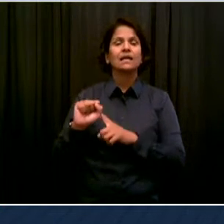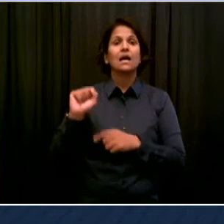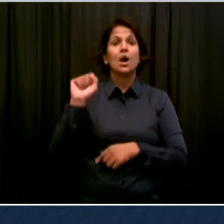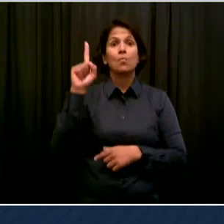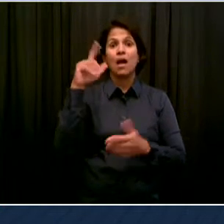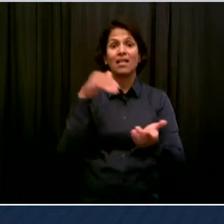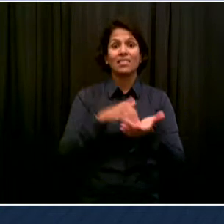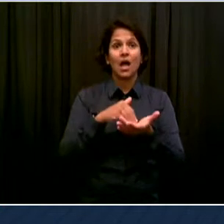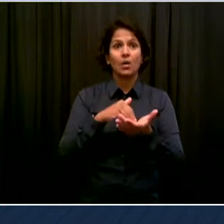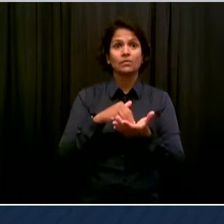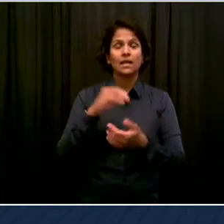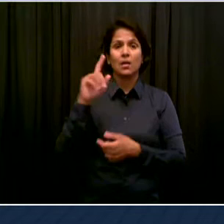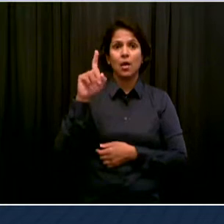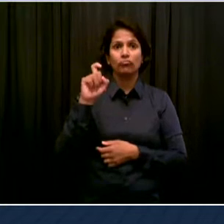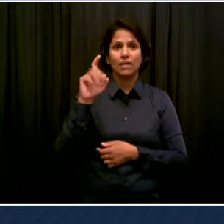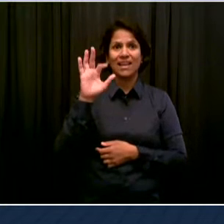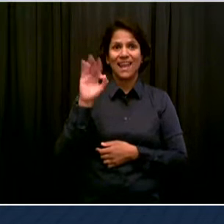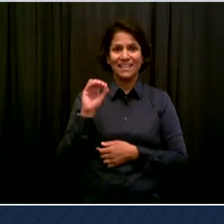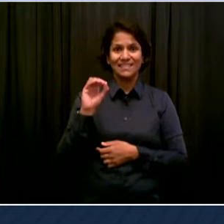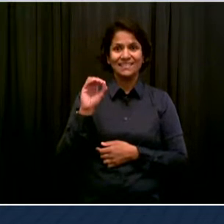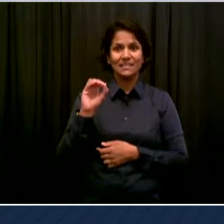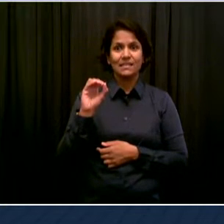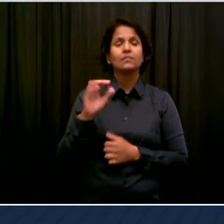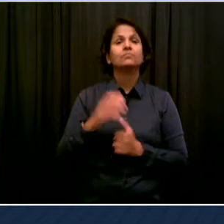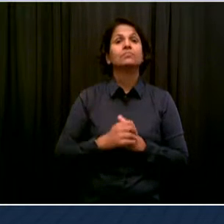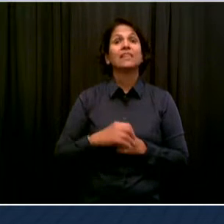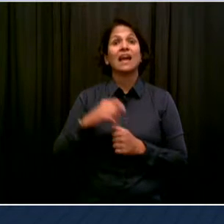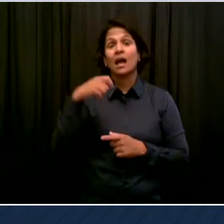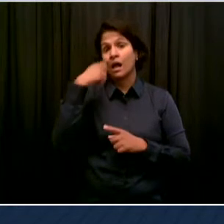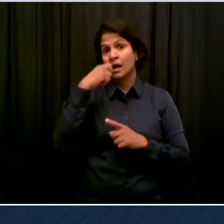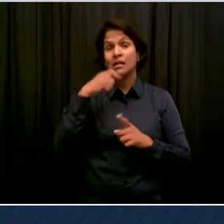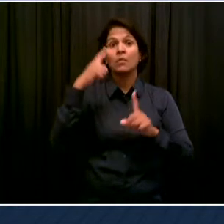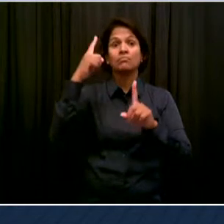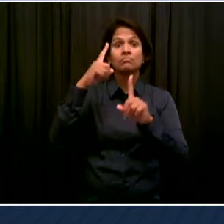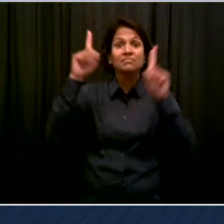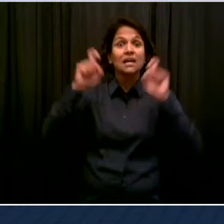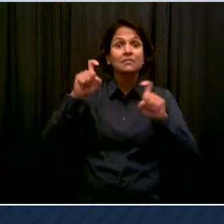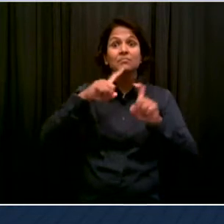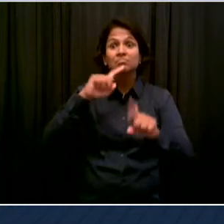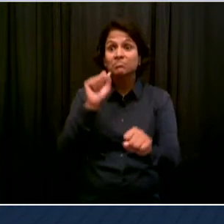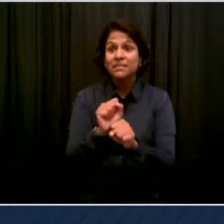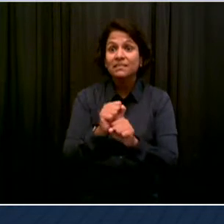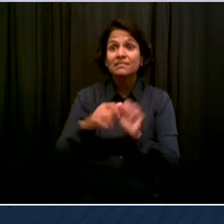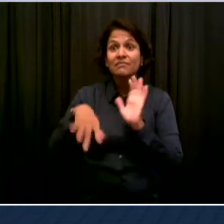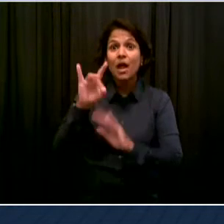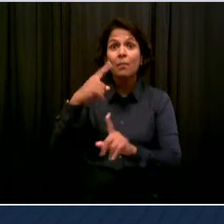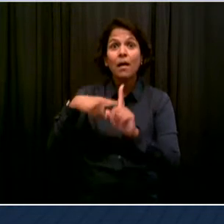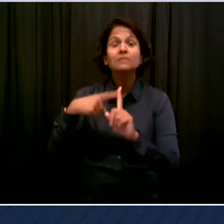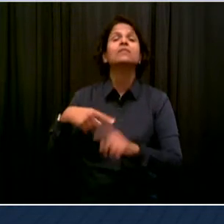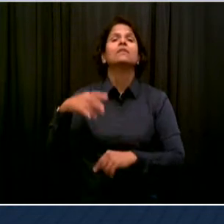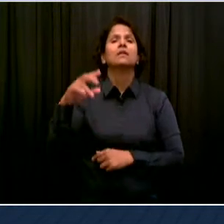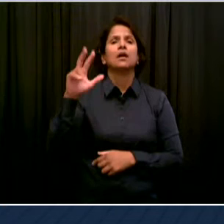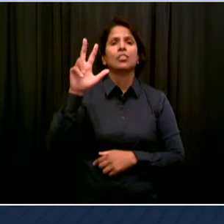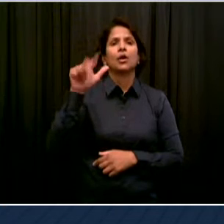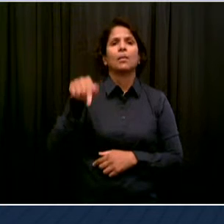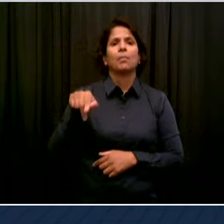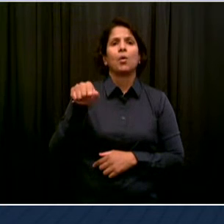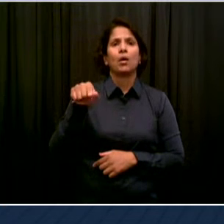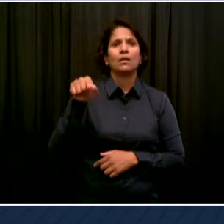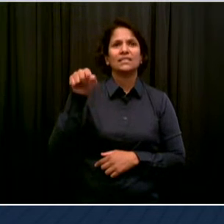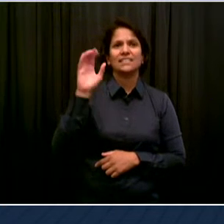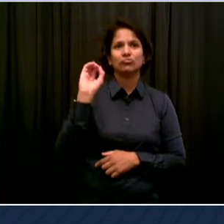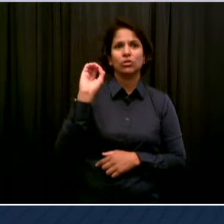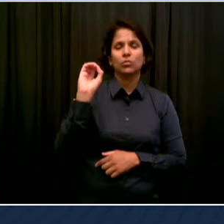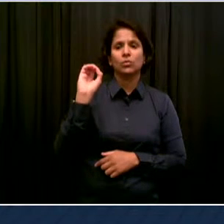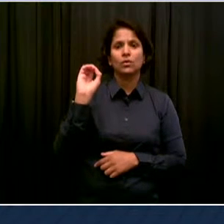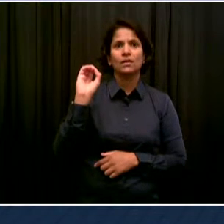testing citywide positive for COVID-19. Today's report, 7-day rolling average, 3.05%. That's the item in the